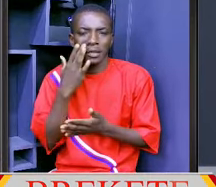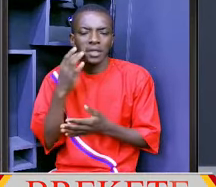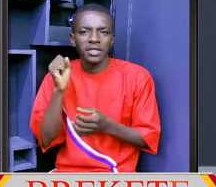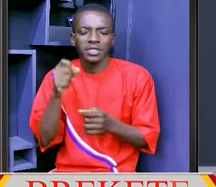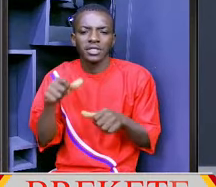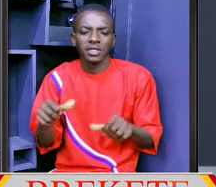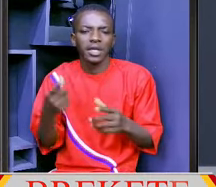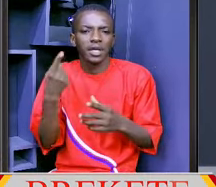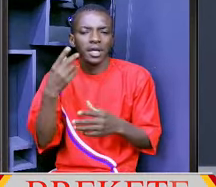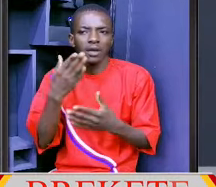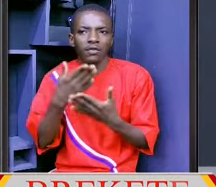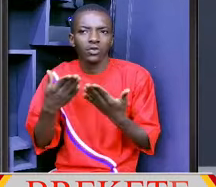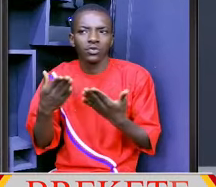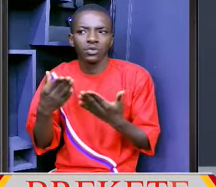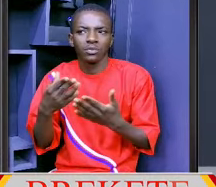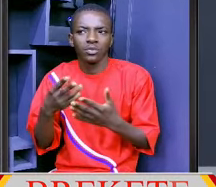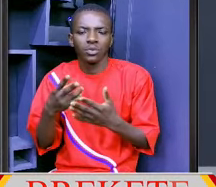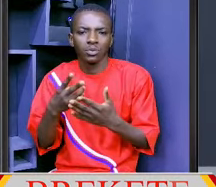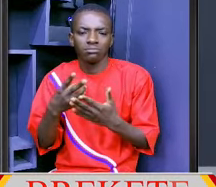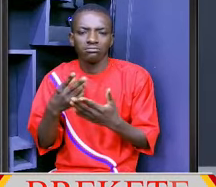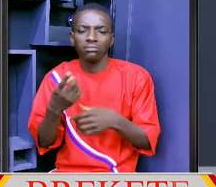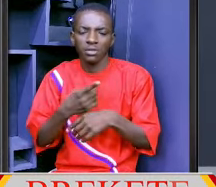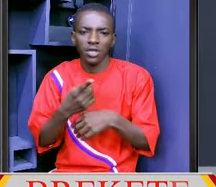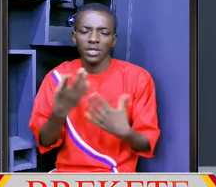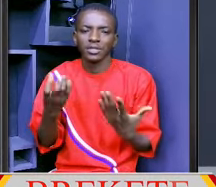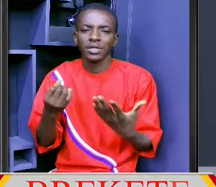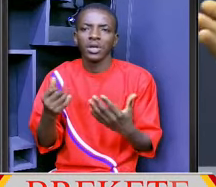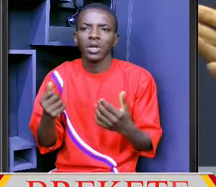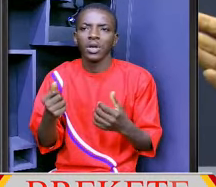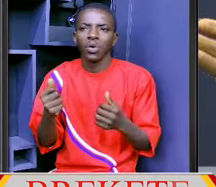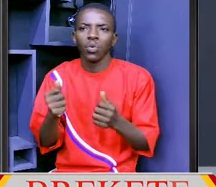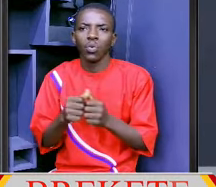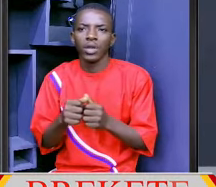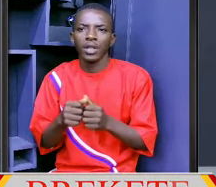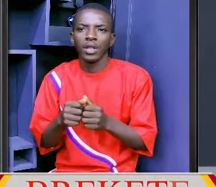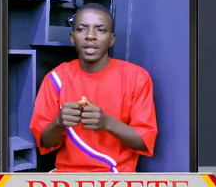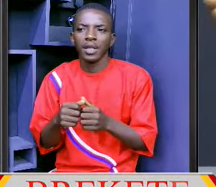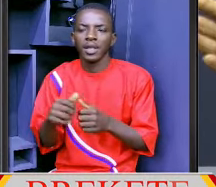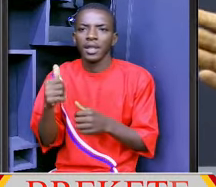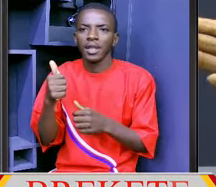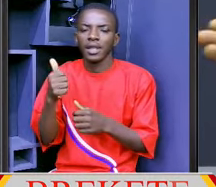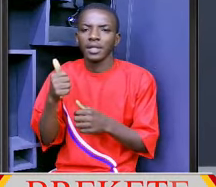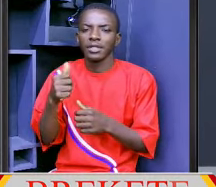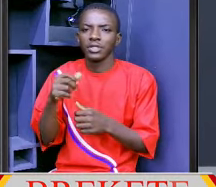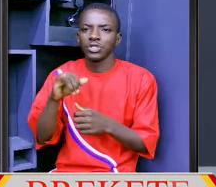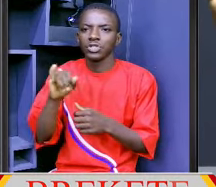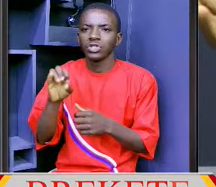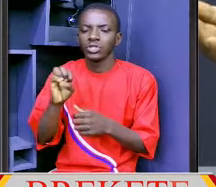She stayed here for some days with Auntie Jessica, them,